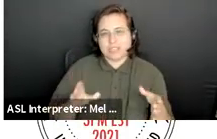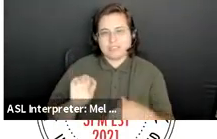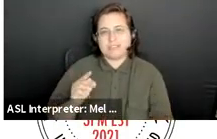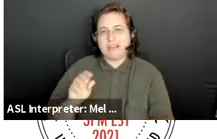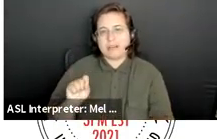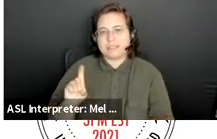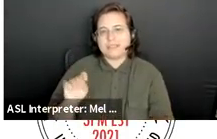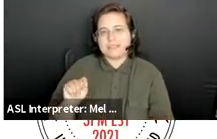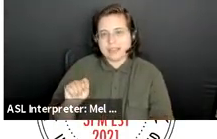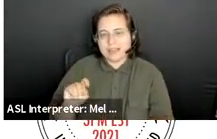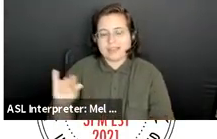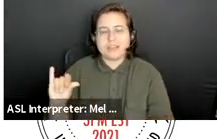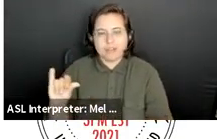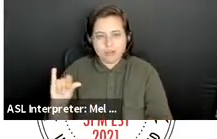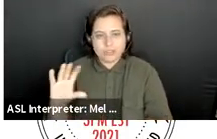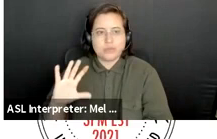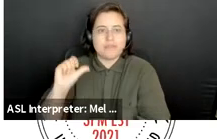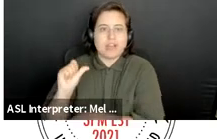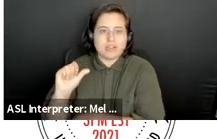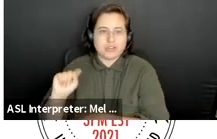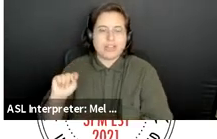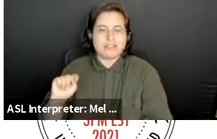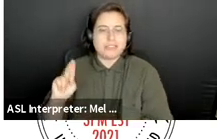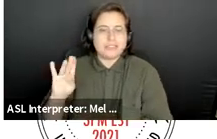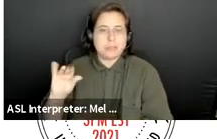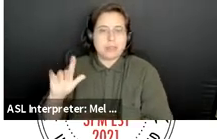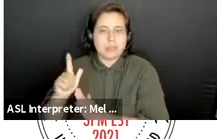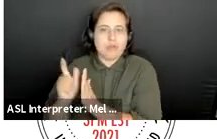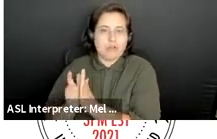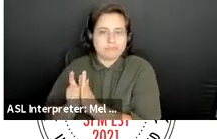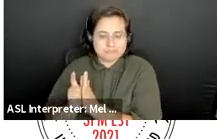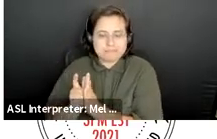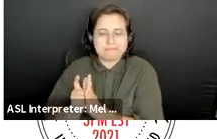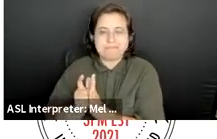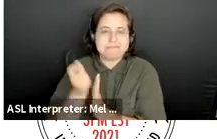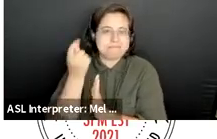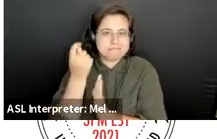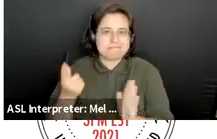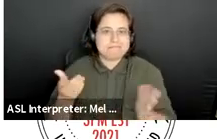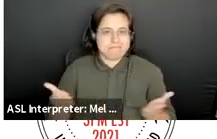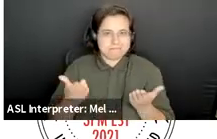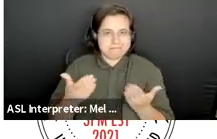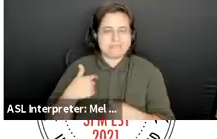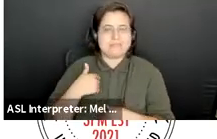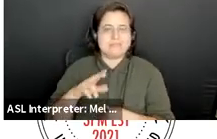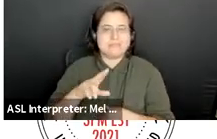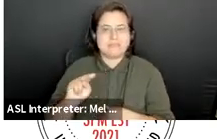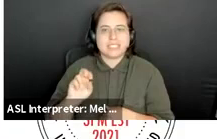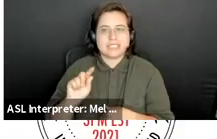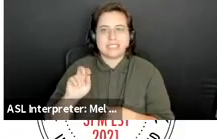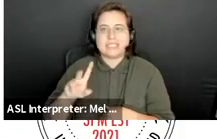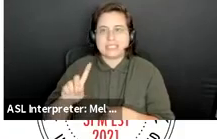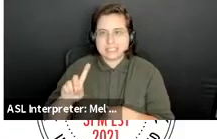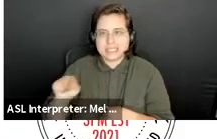founding partner at Covey Law. I'm speaking to you today from the unceded ancestral land of the Lenape